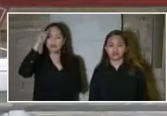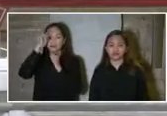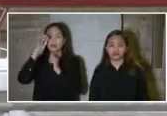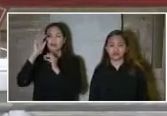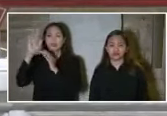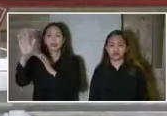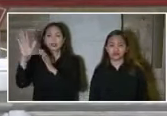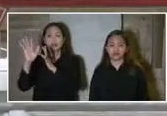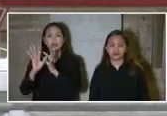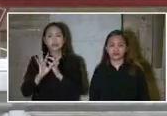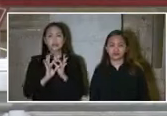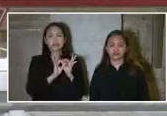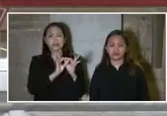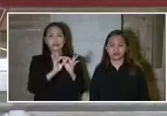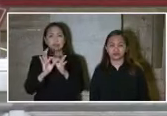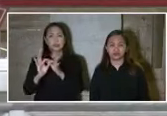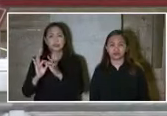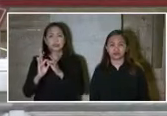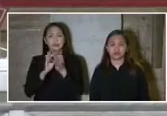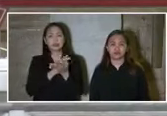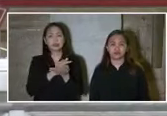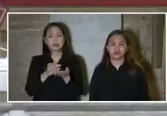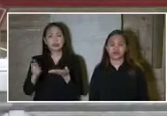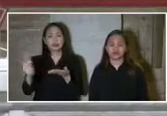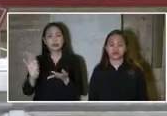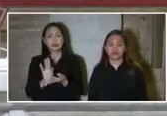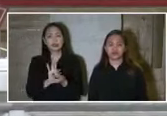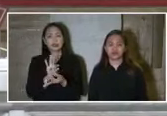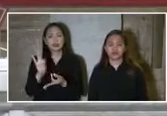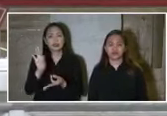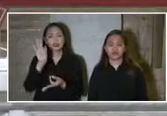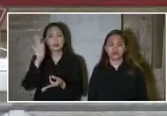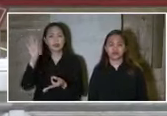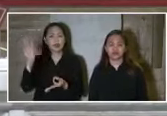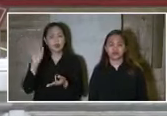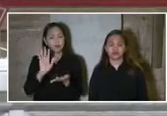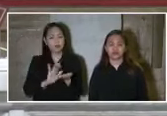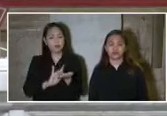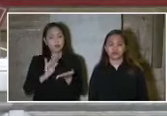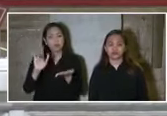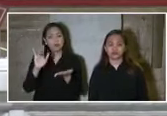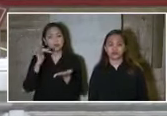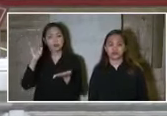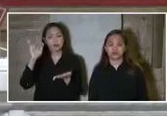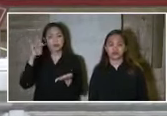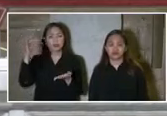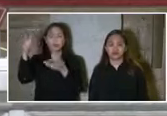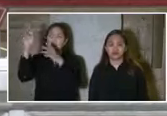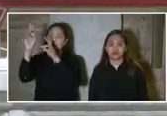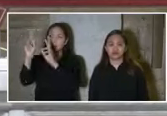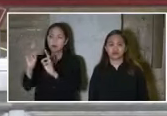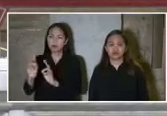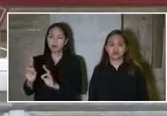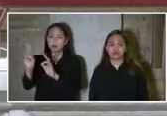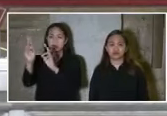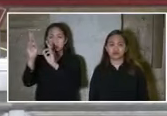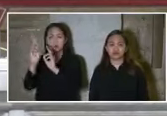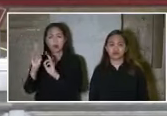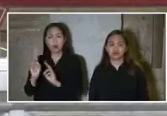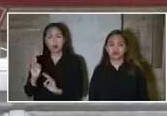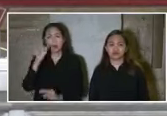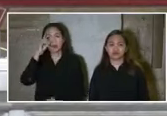the unity of the Holy Spirit, all glory and honor is yours